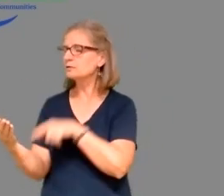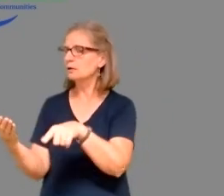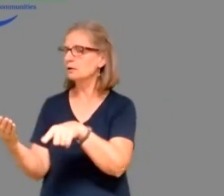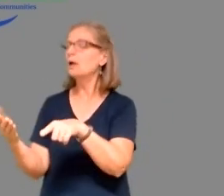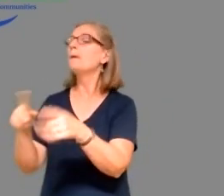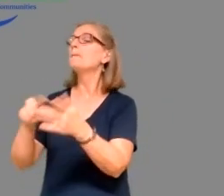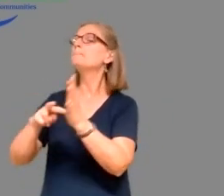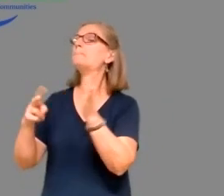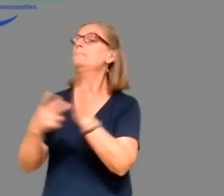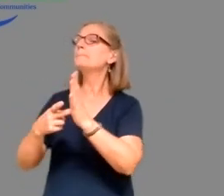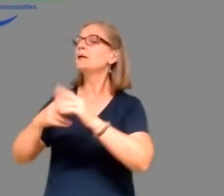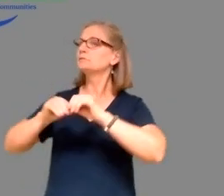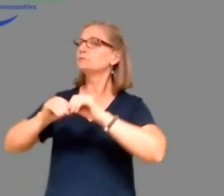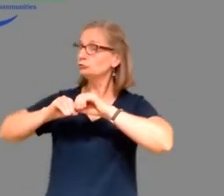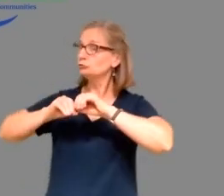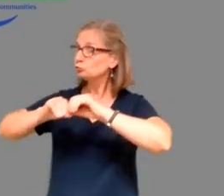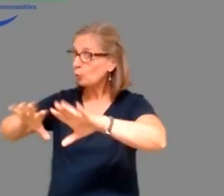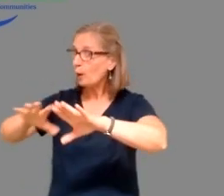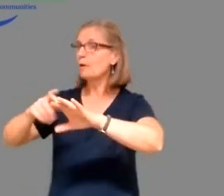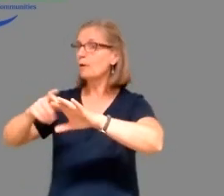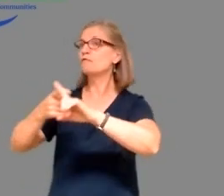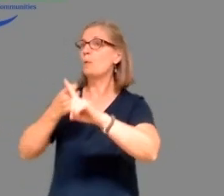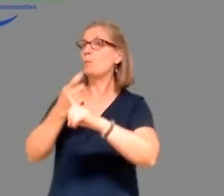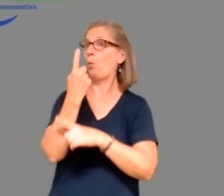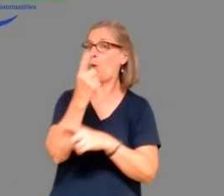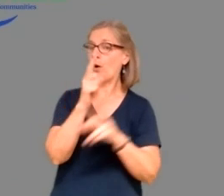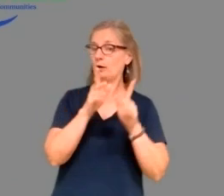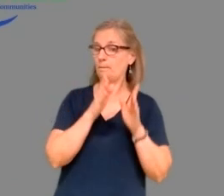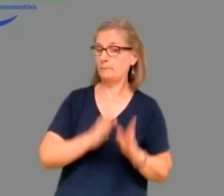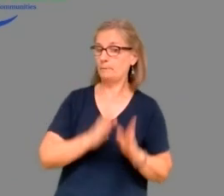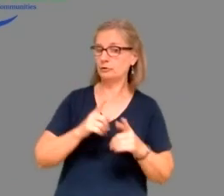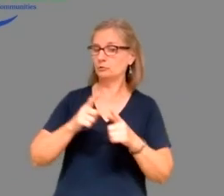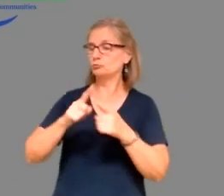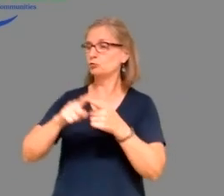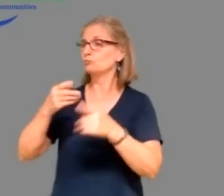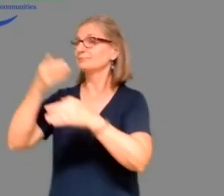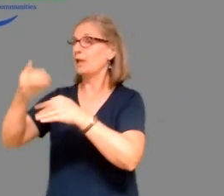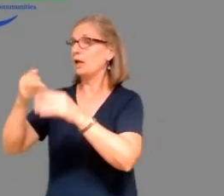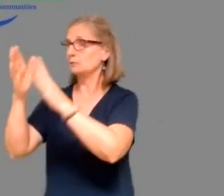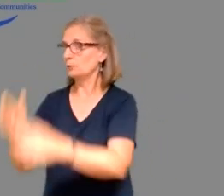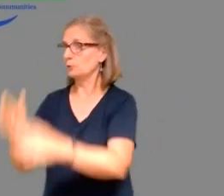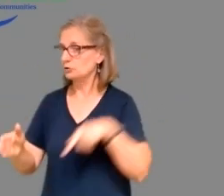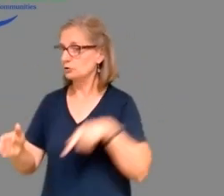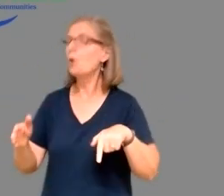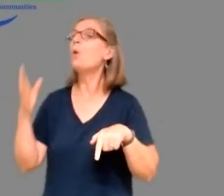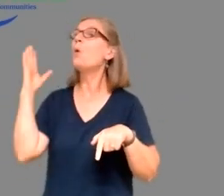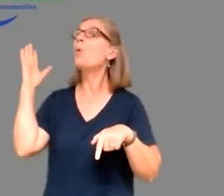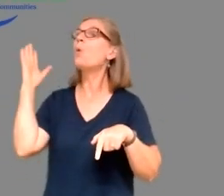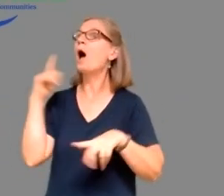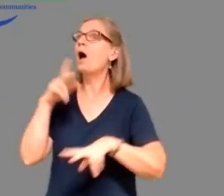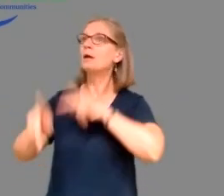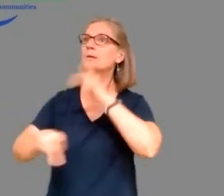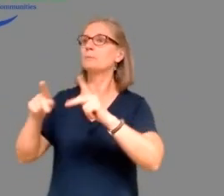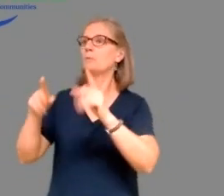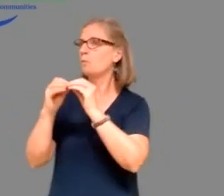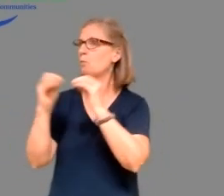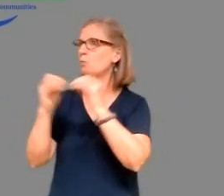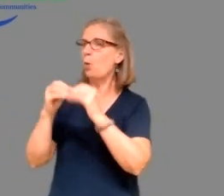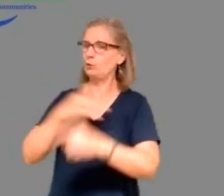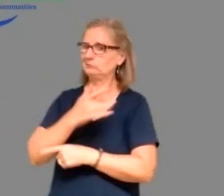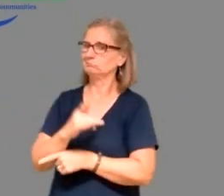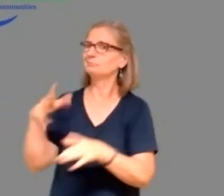transmission from person to person is going to be more difficult as more people are spending time outside versus indoors.